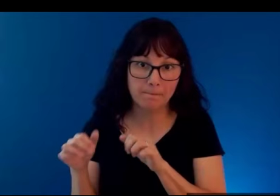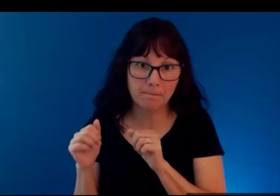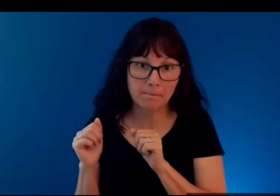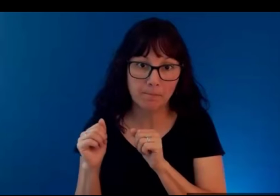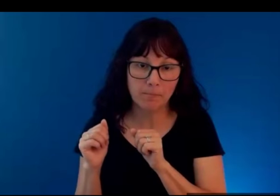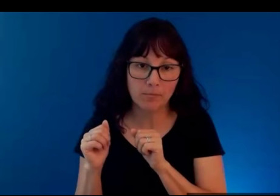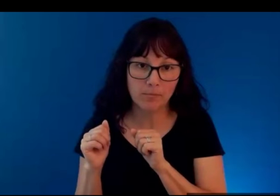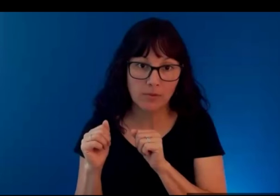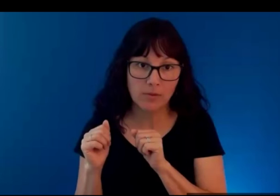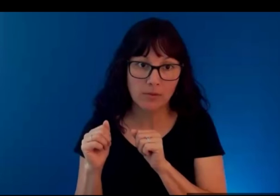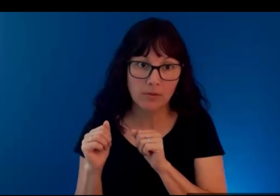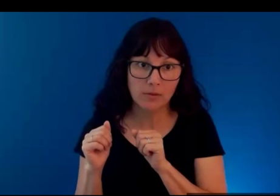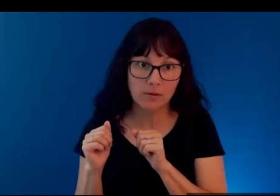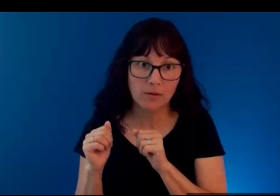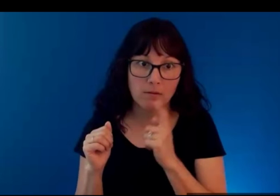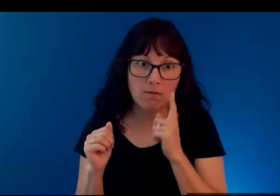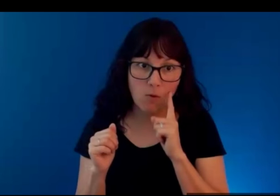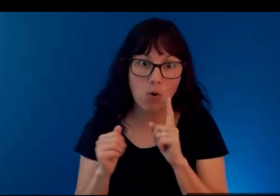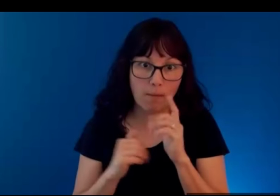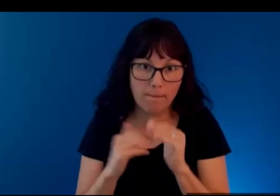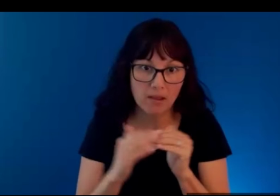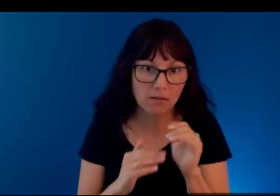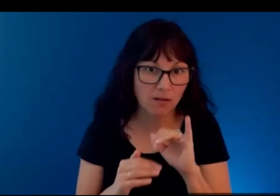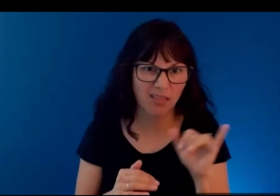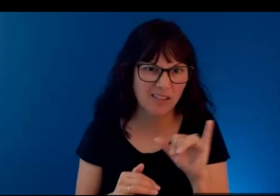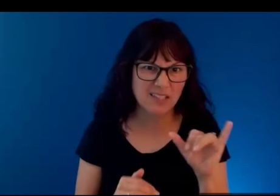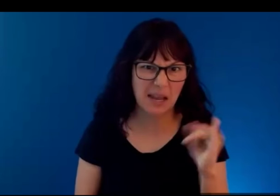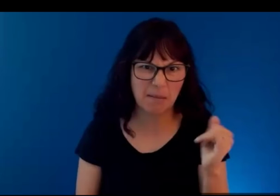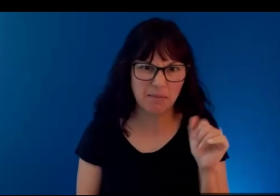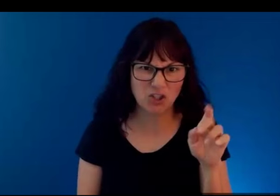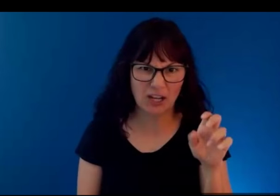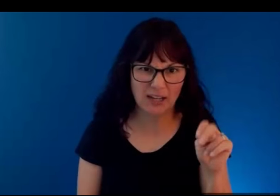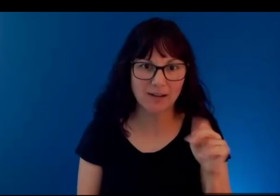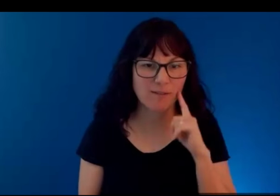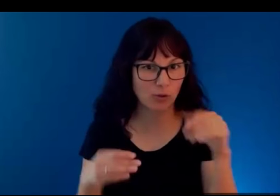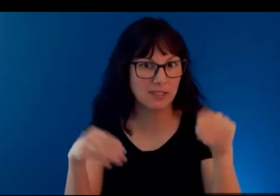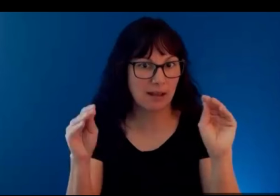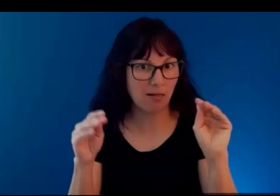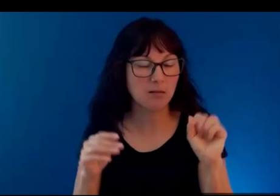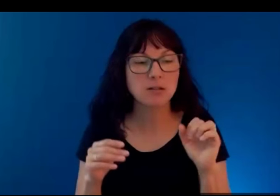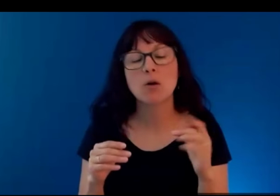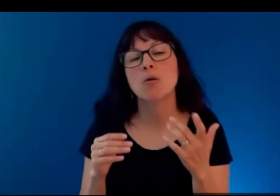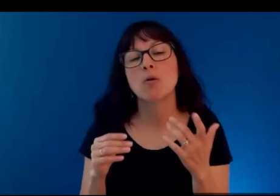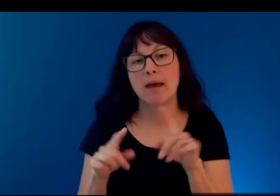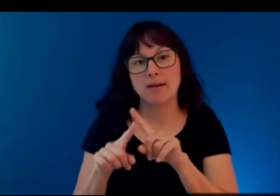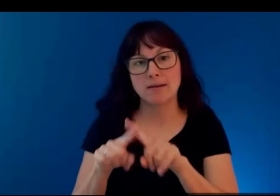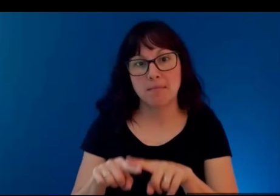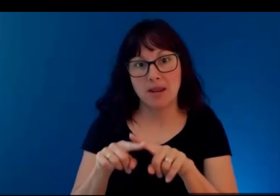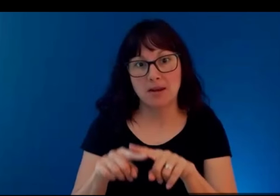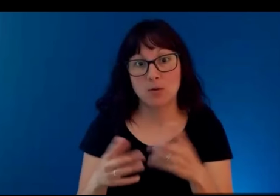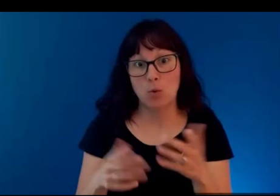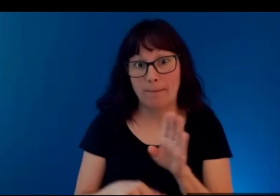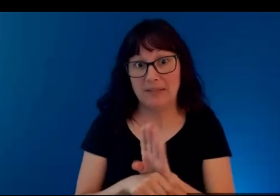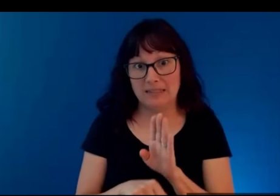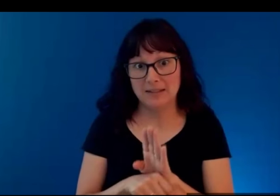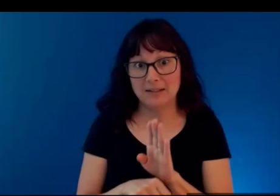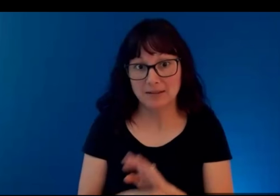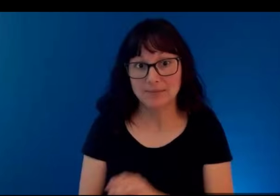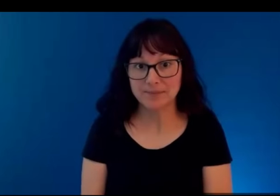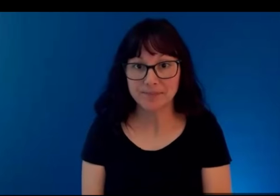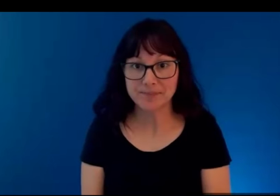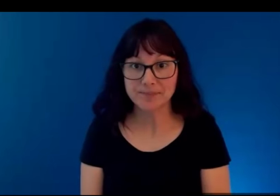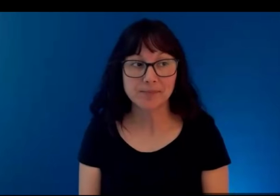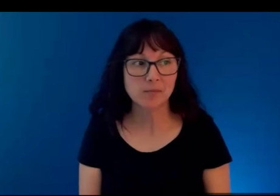in order to create the product, like Jaden had to, in order to sell that product. So it will all depend on what the business is.